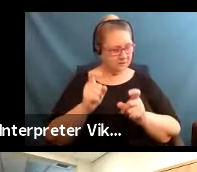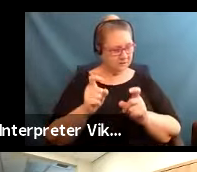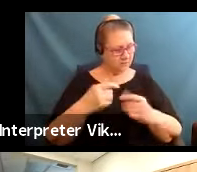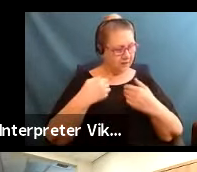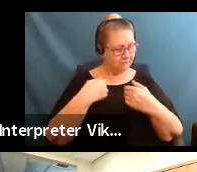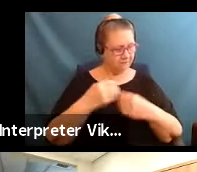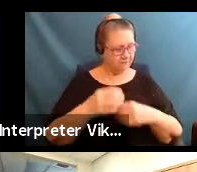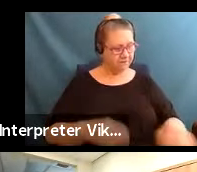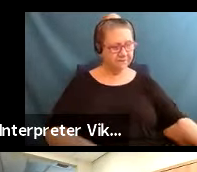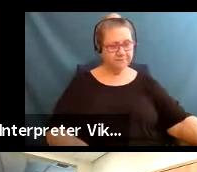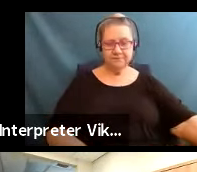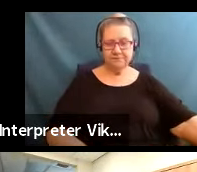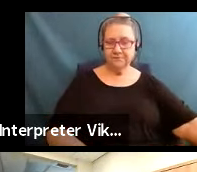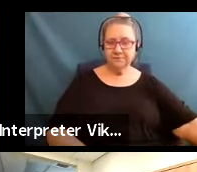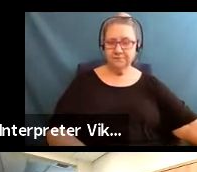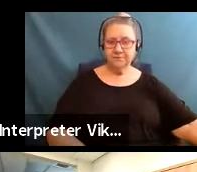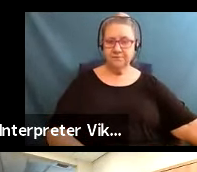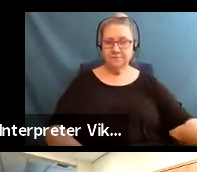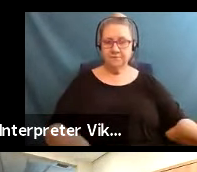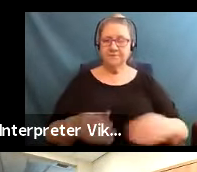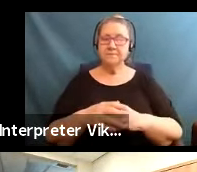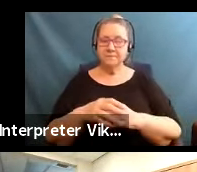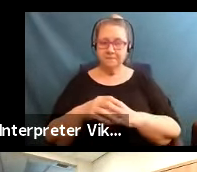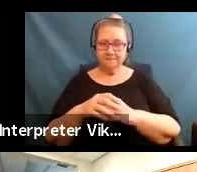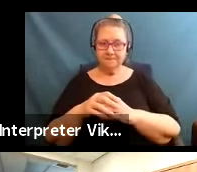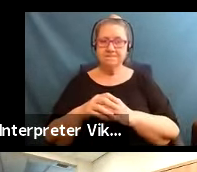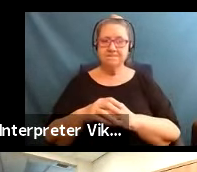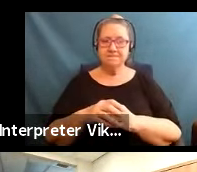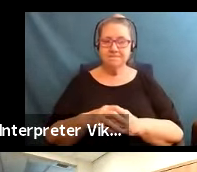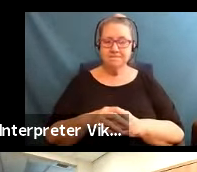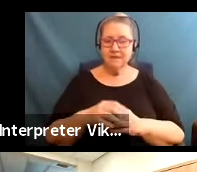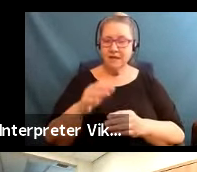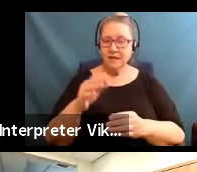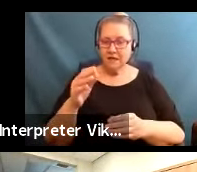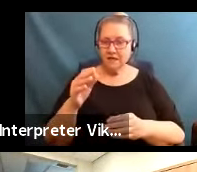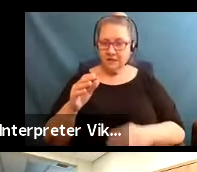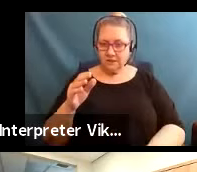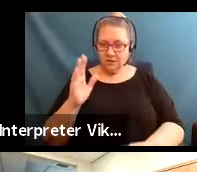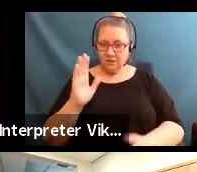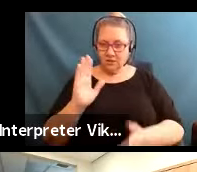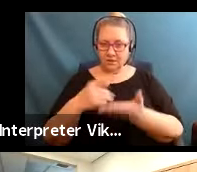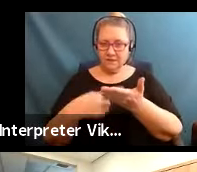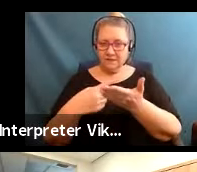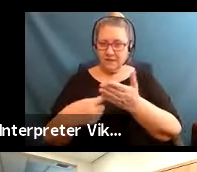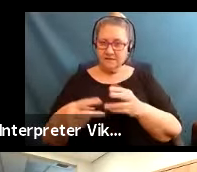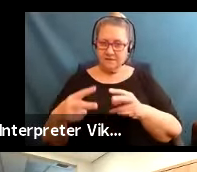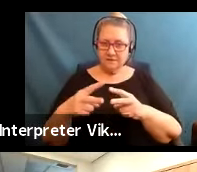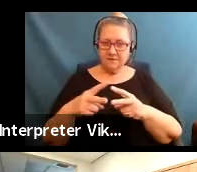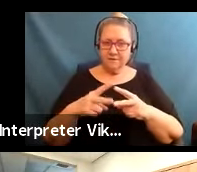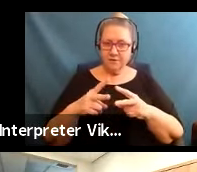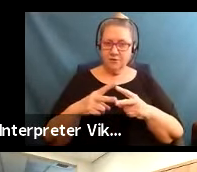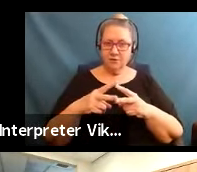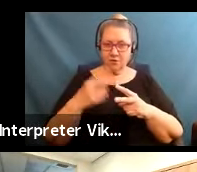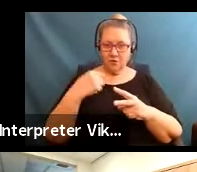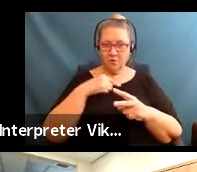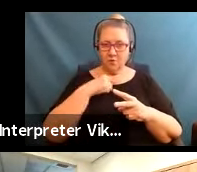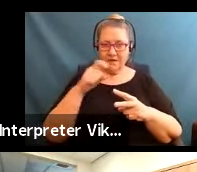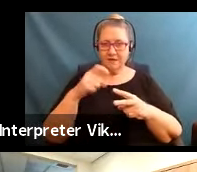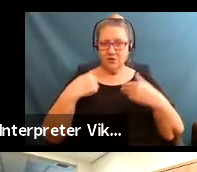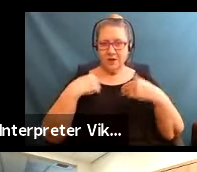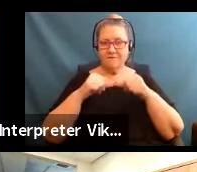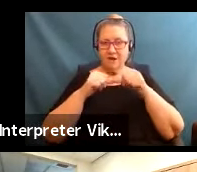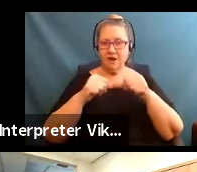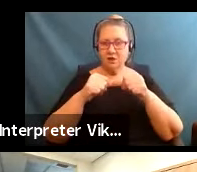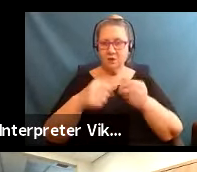have. But I think thinking about how it goes within a framework or as a complement, and I do think we want to have ongoing conversations with this group about